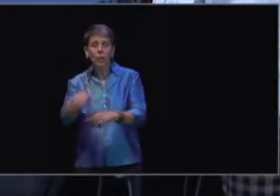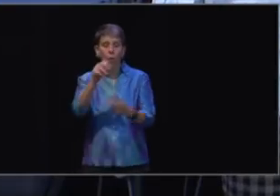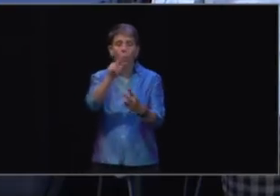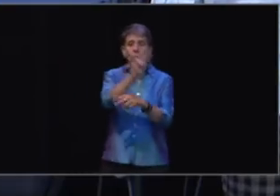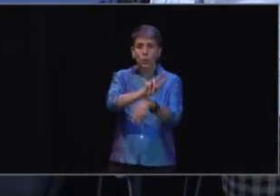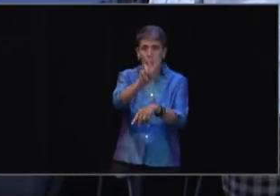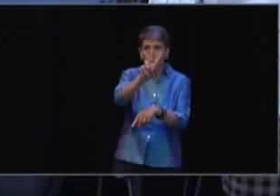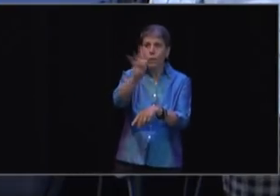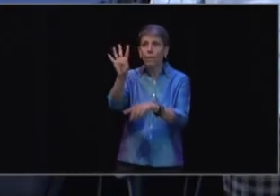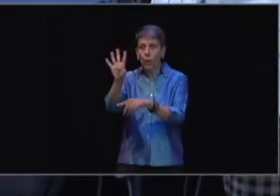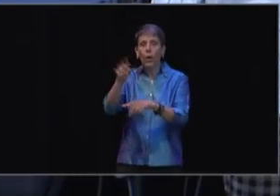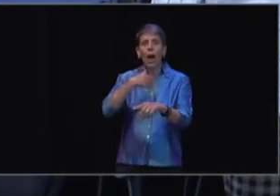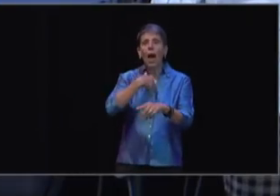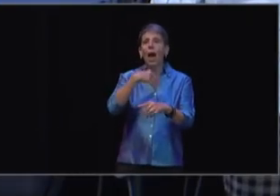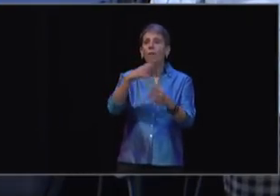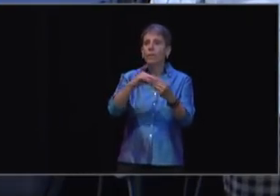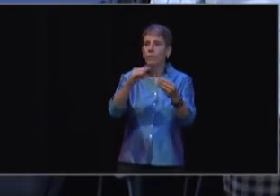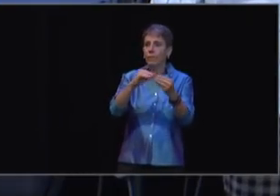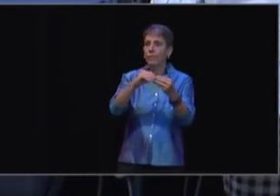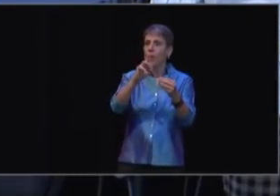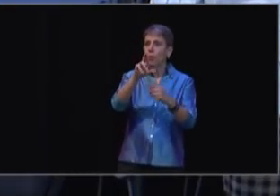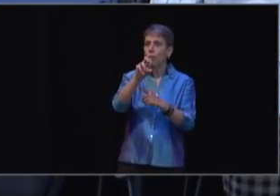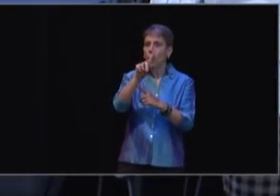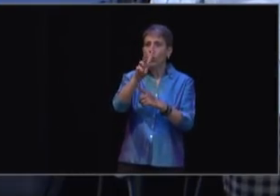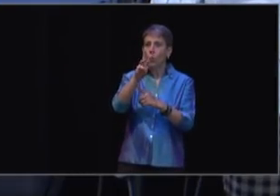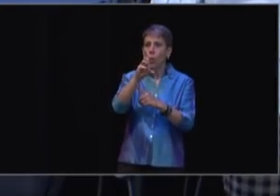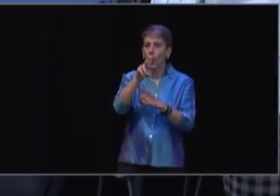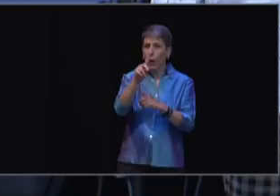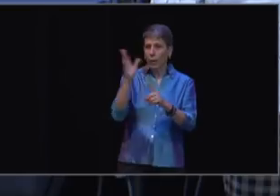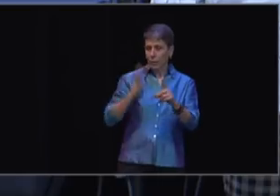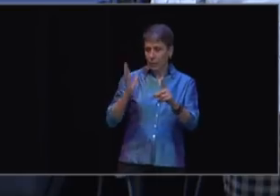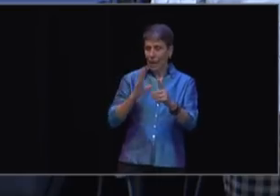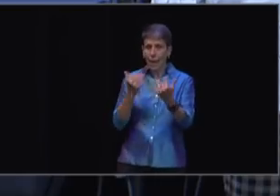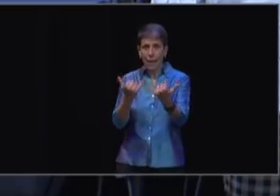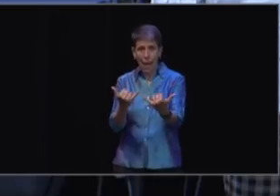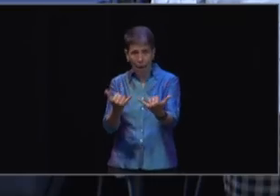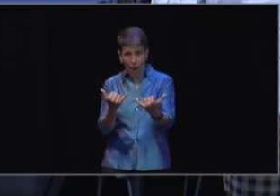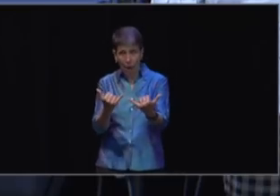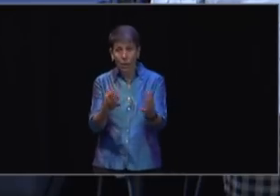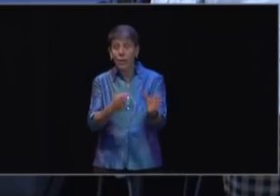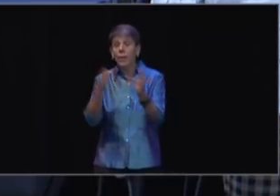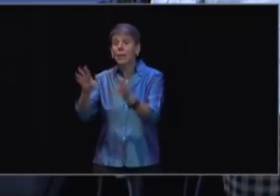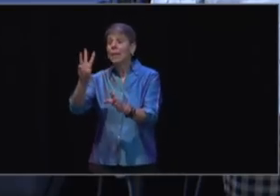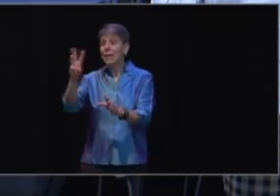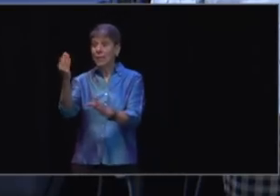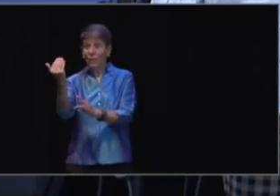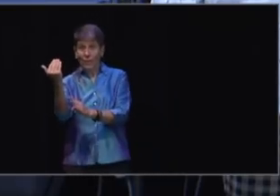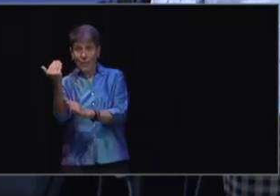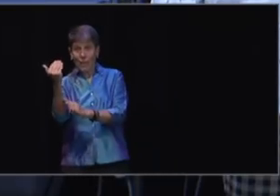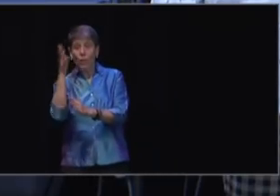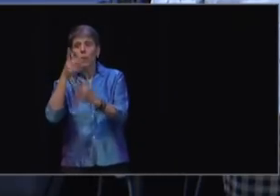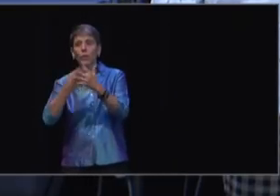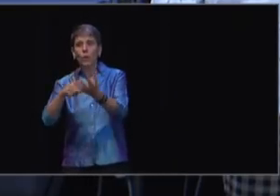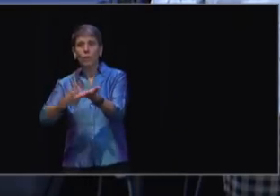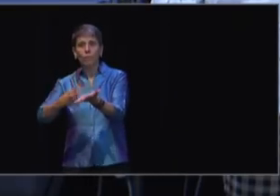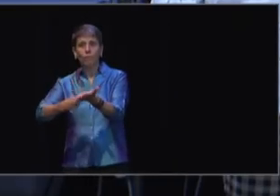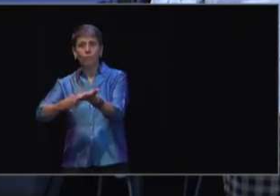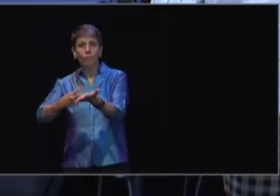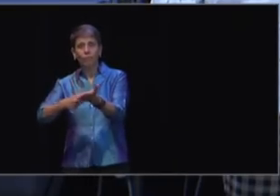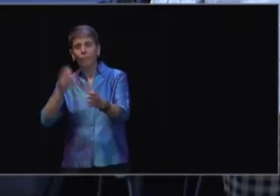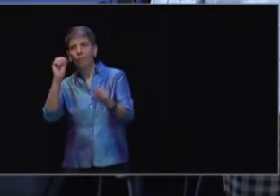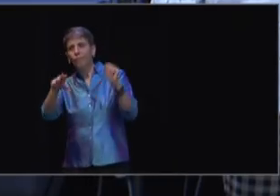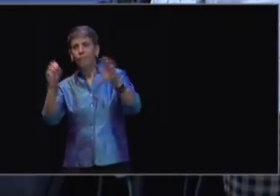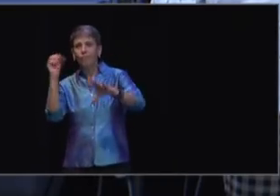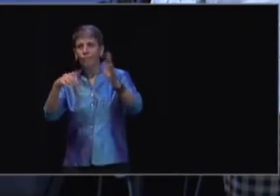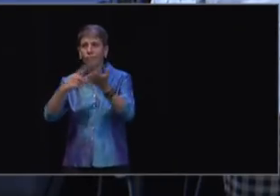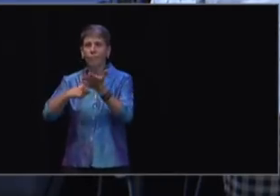then there is the show at 6:15. We start with some talk, and 6:30 the show starts on